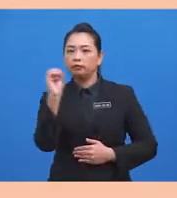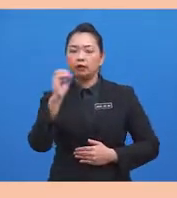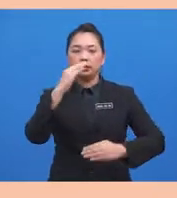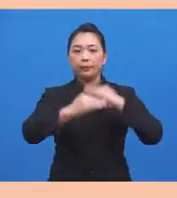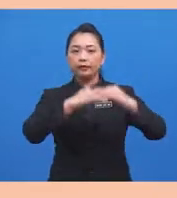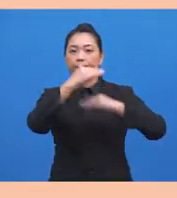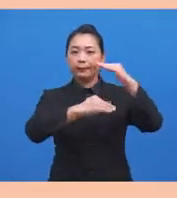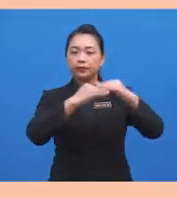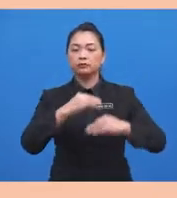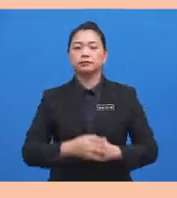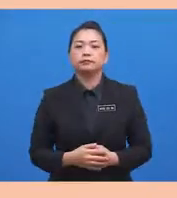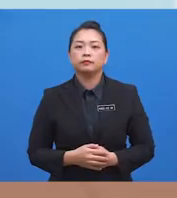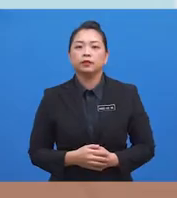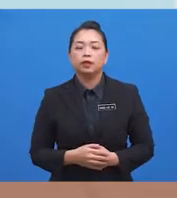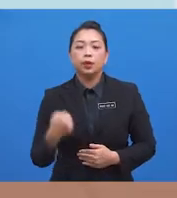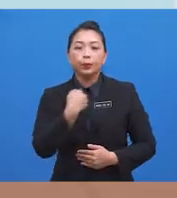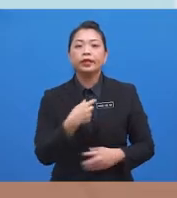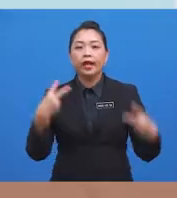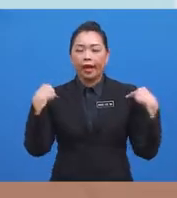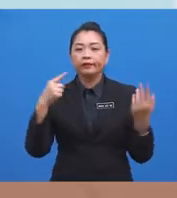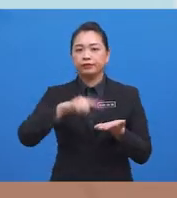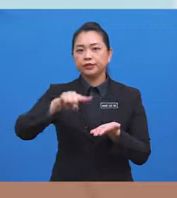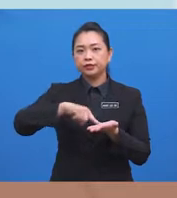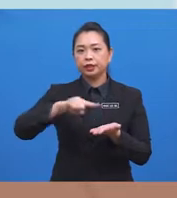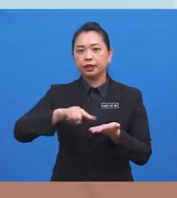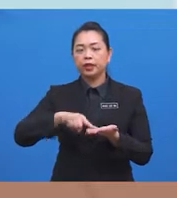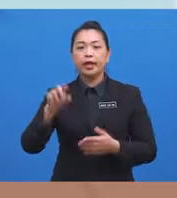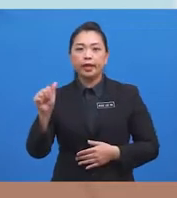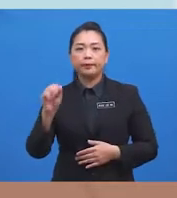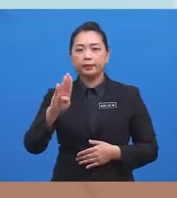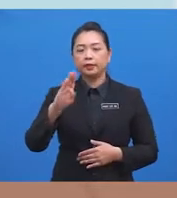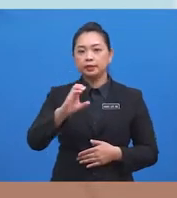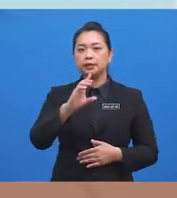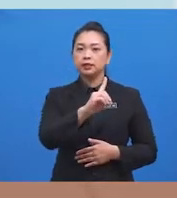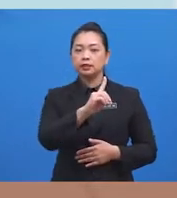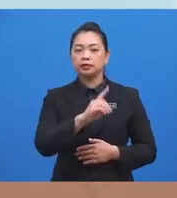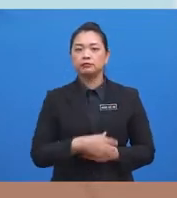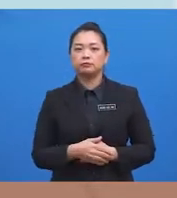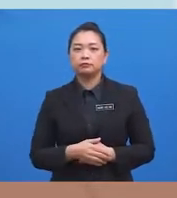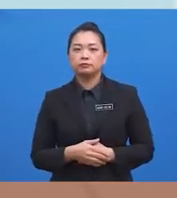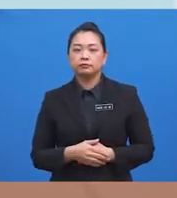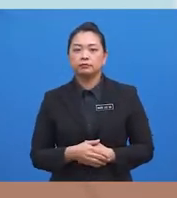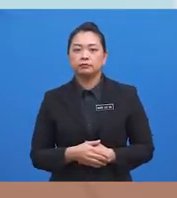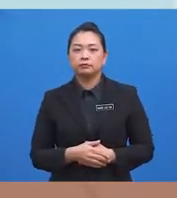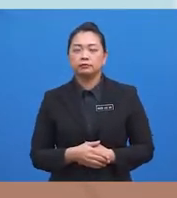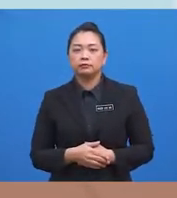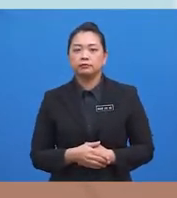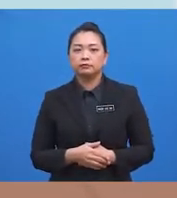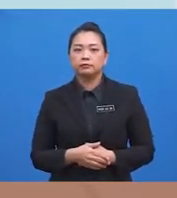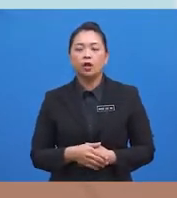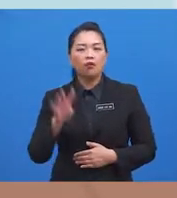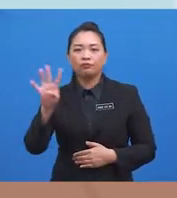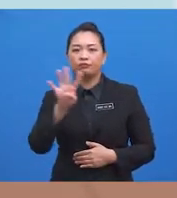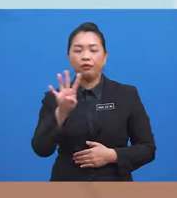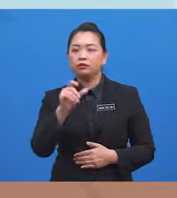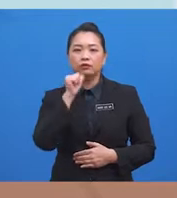of hip-hop. We have checked out A, B, C, and D. All four are not a match